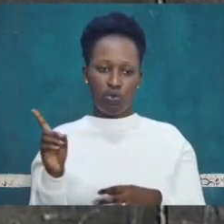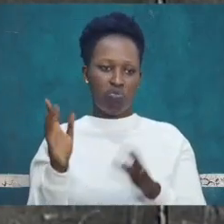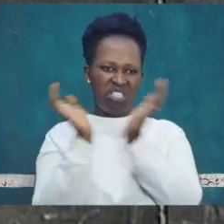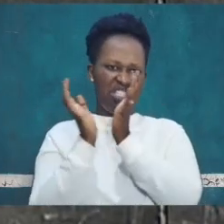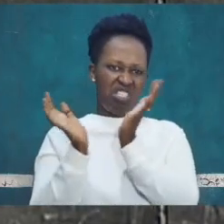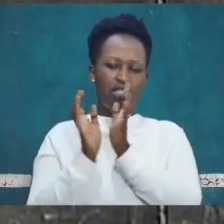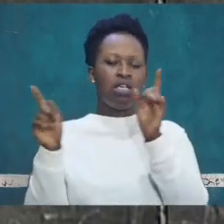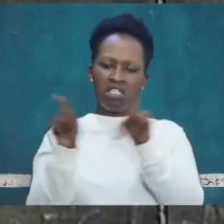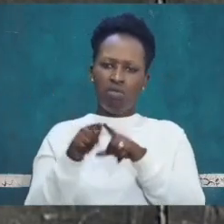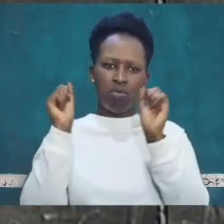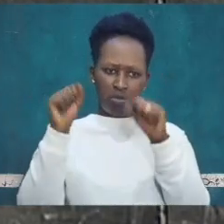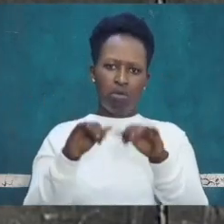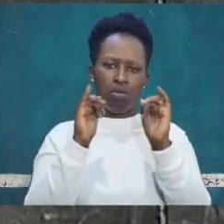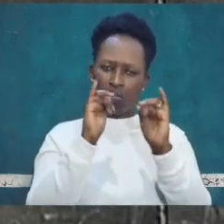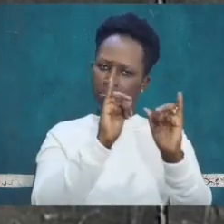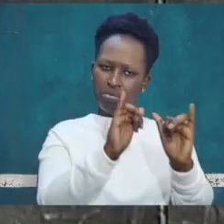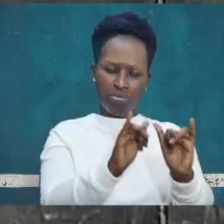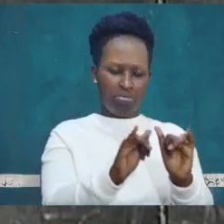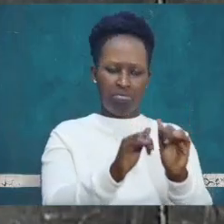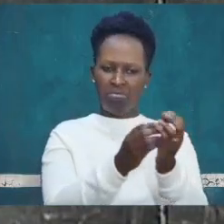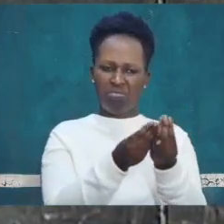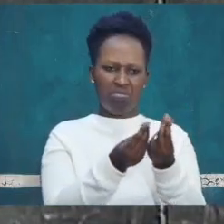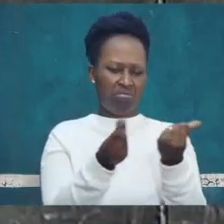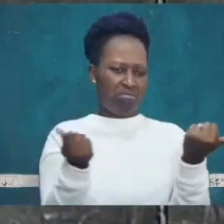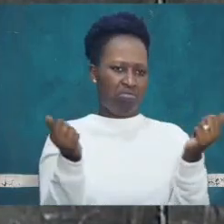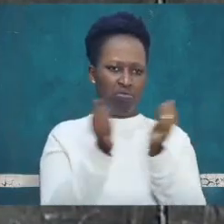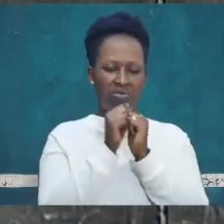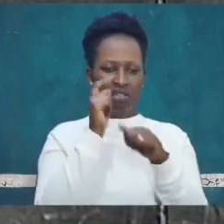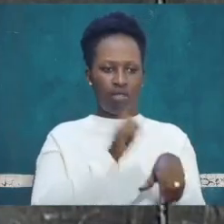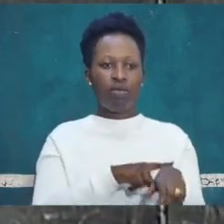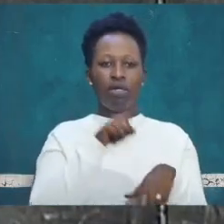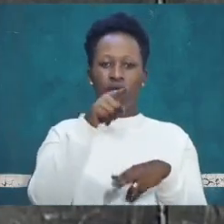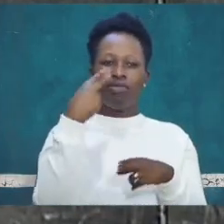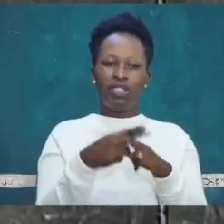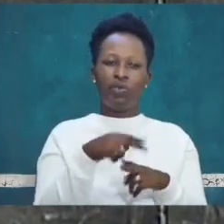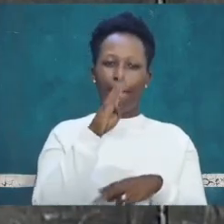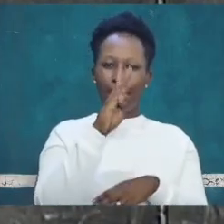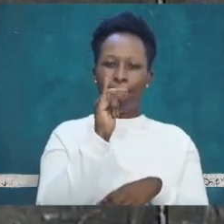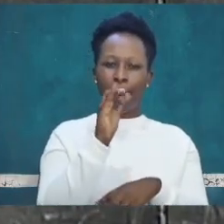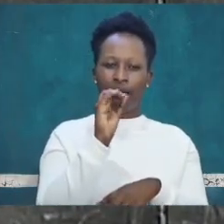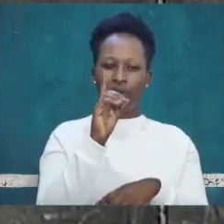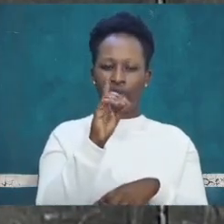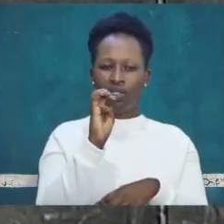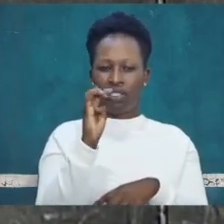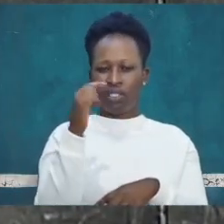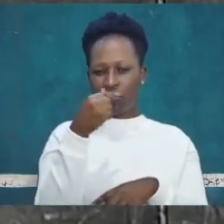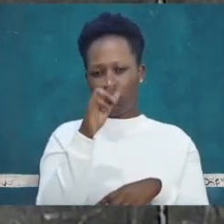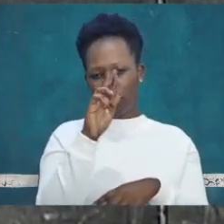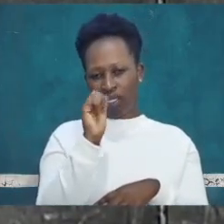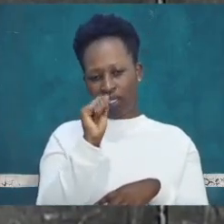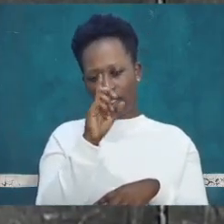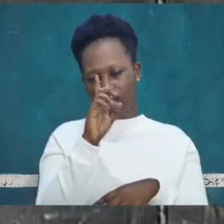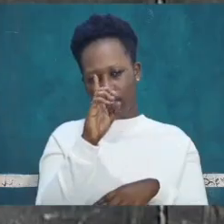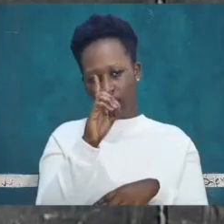can also decompose with time. So those are biodegradable goods. They do not pollute the